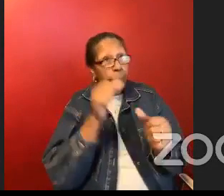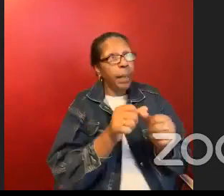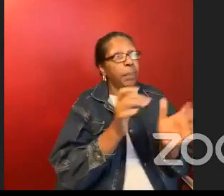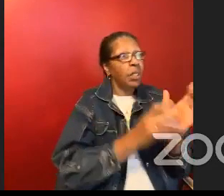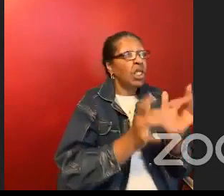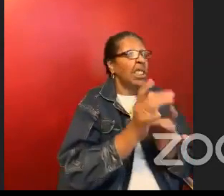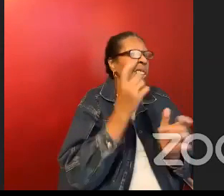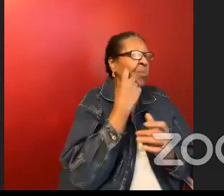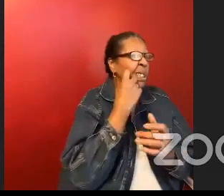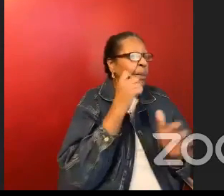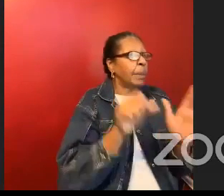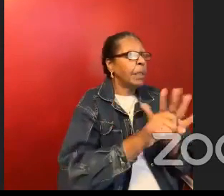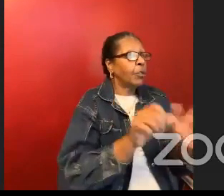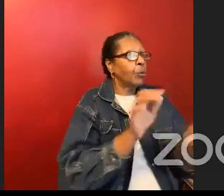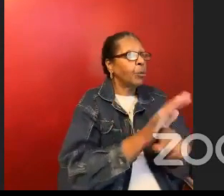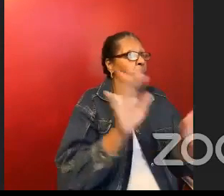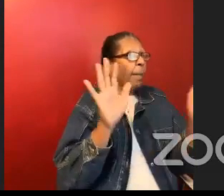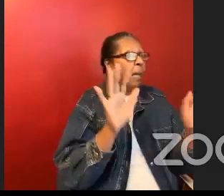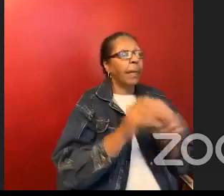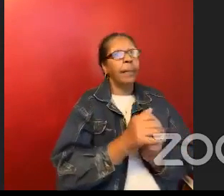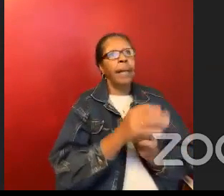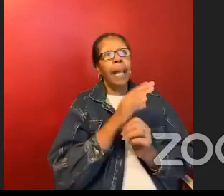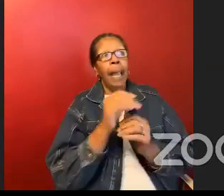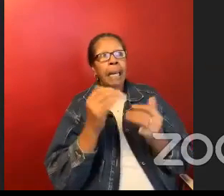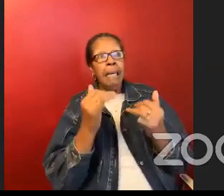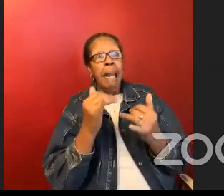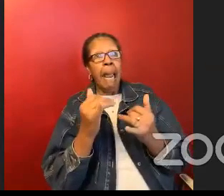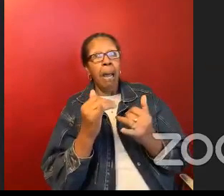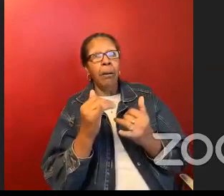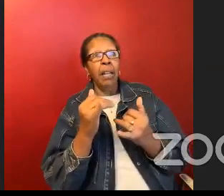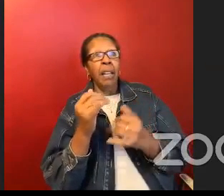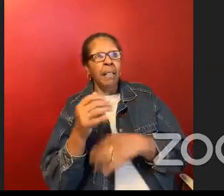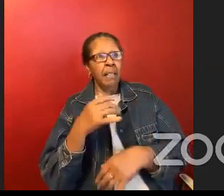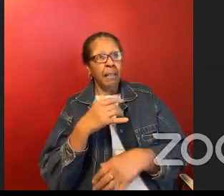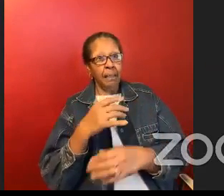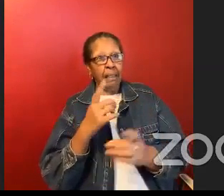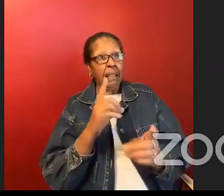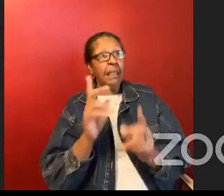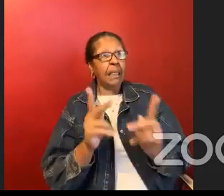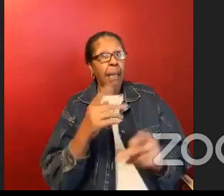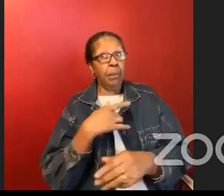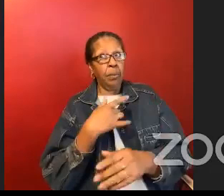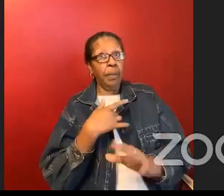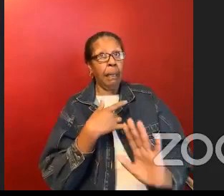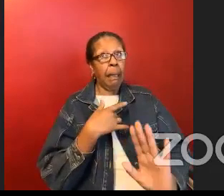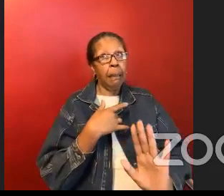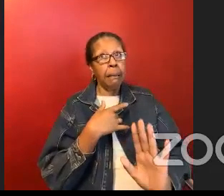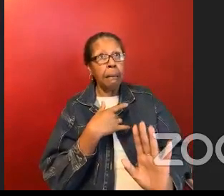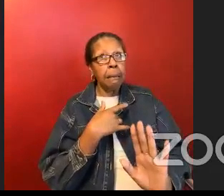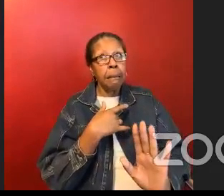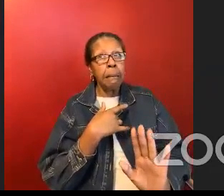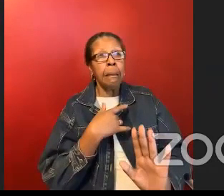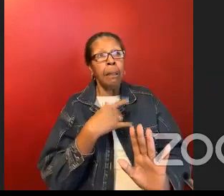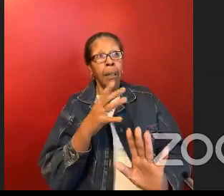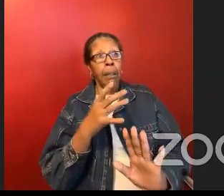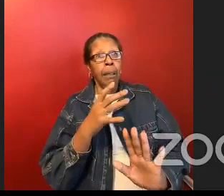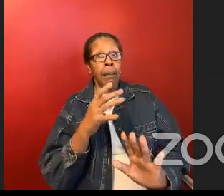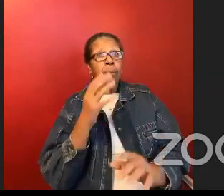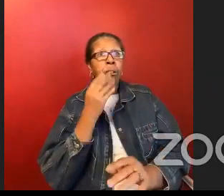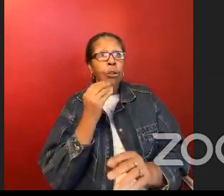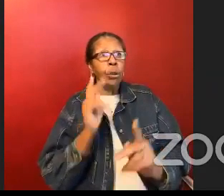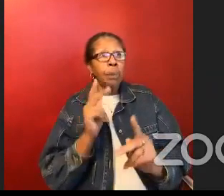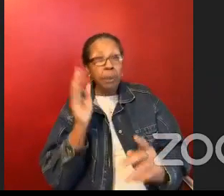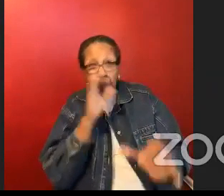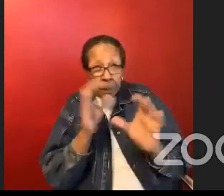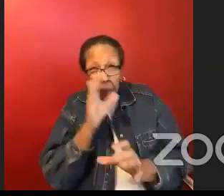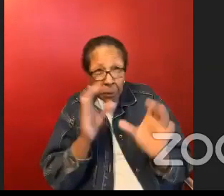are like the FBI most wanted. They are the most wanted because the people who